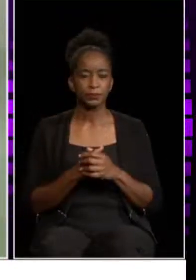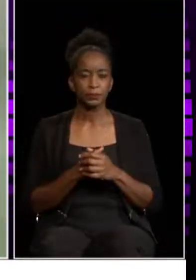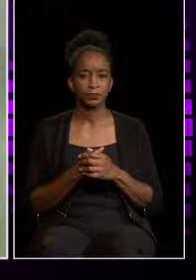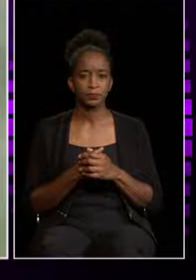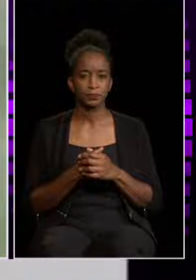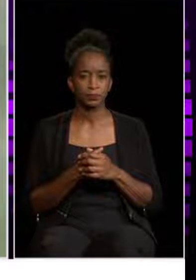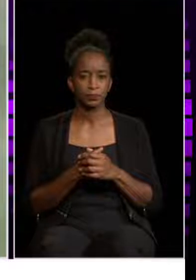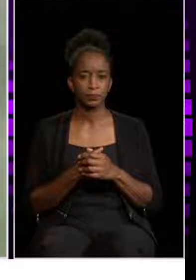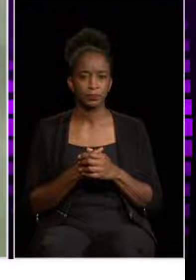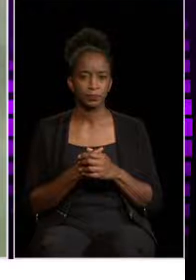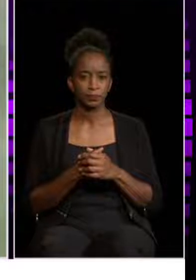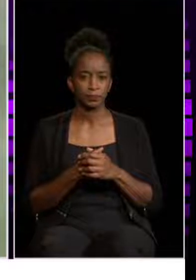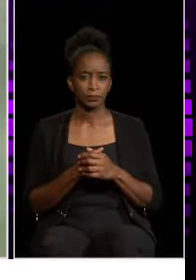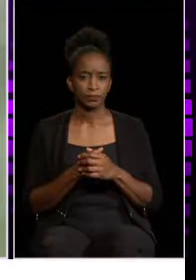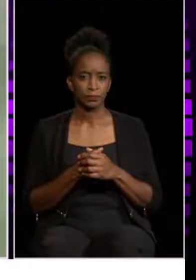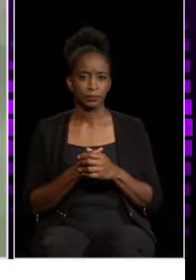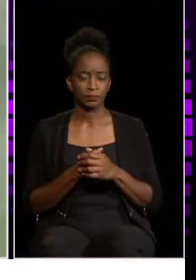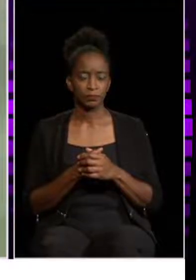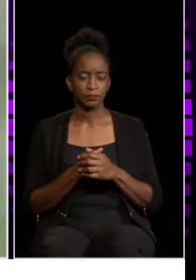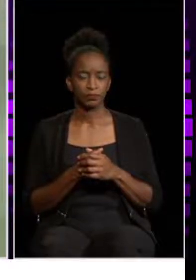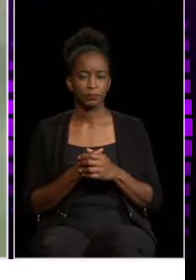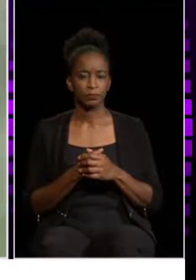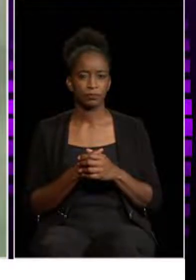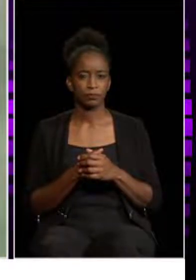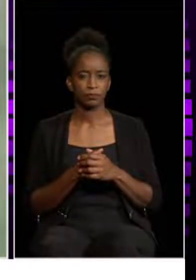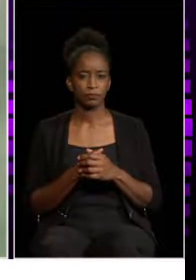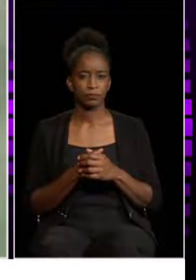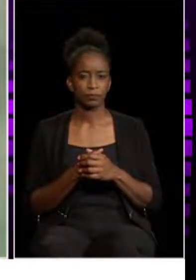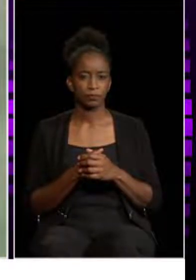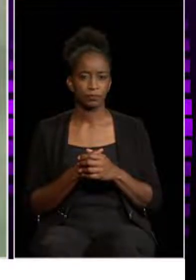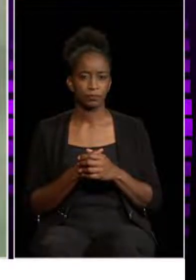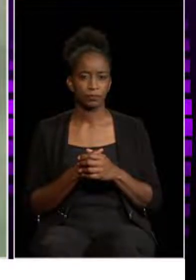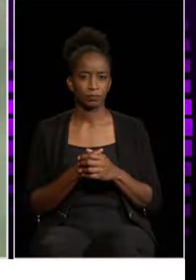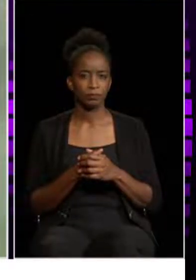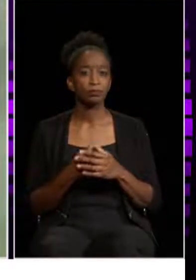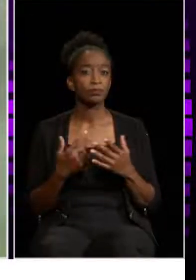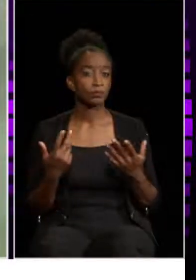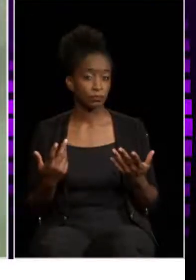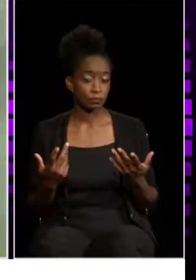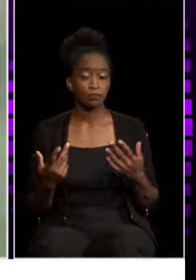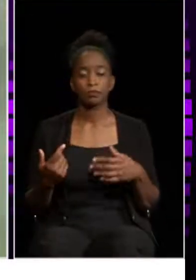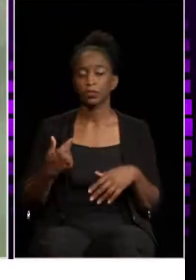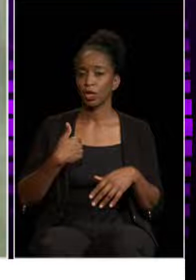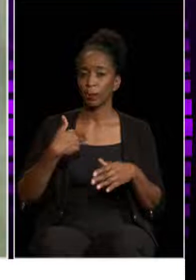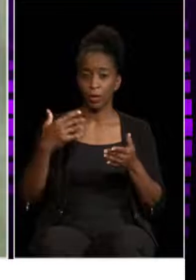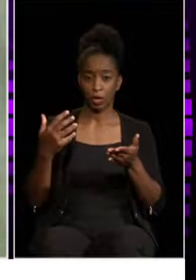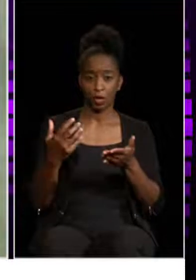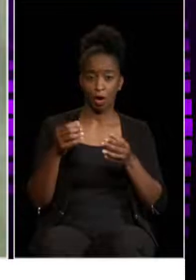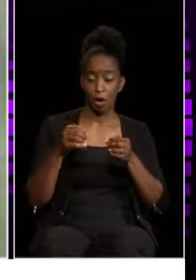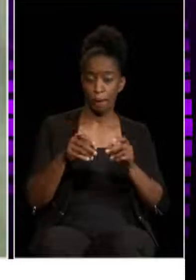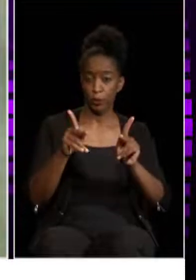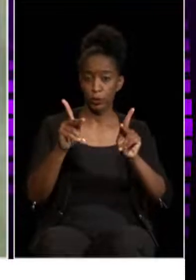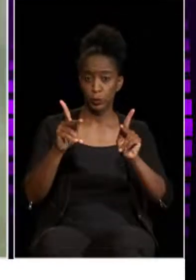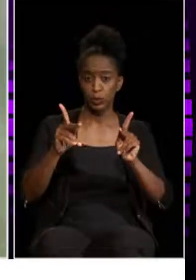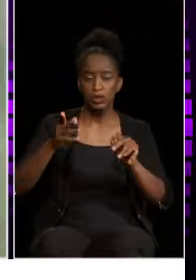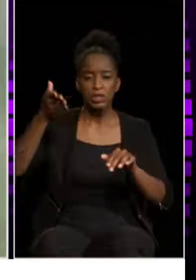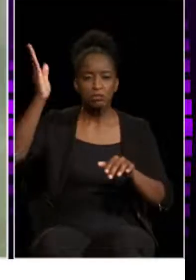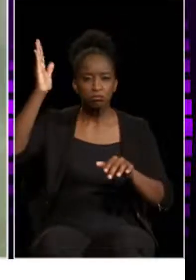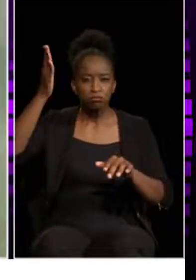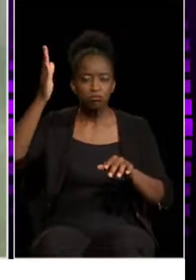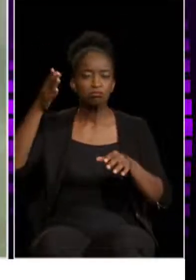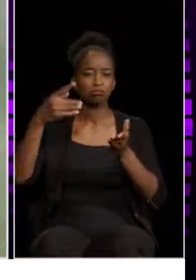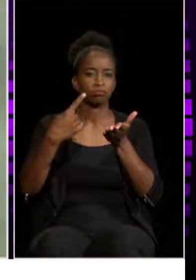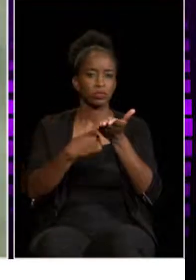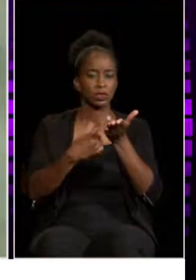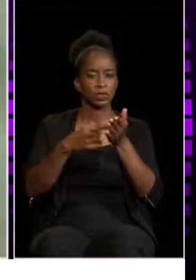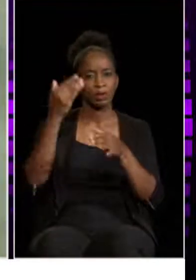lot of information is shared about mental health, they become acutely aware or curious about acquiring even more information.